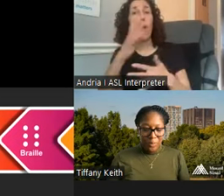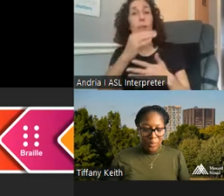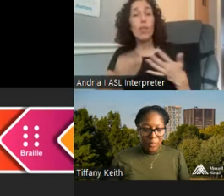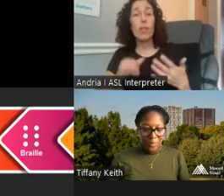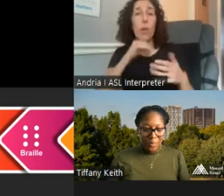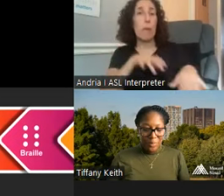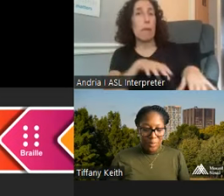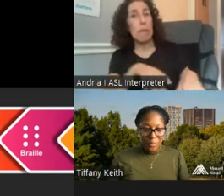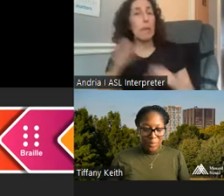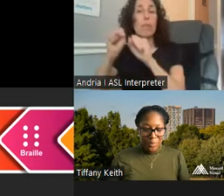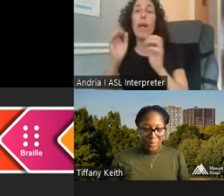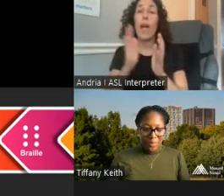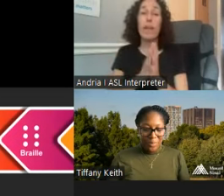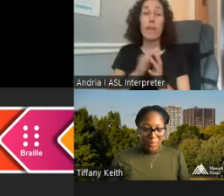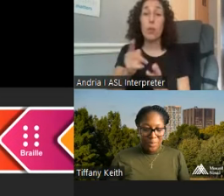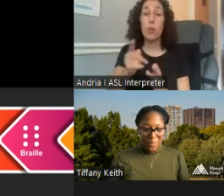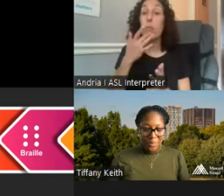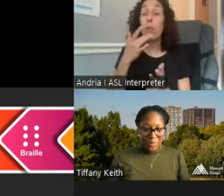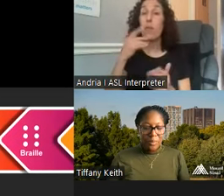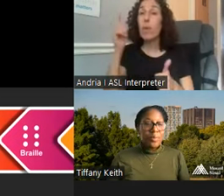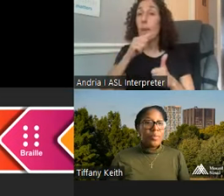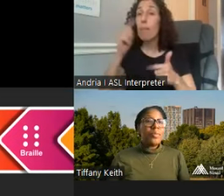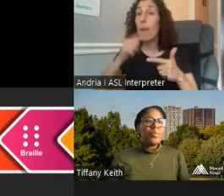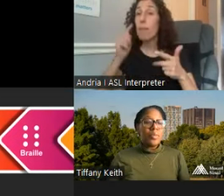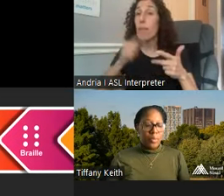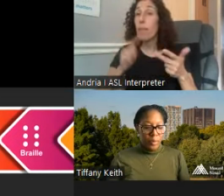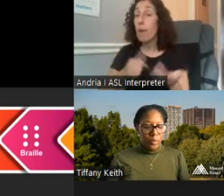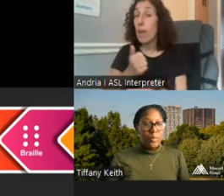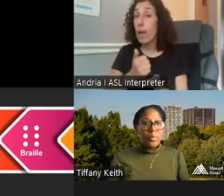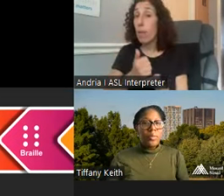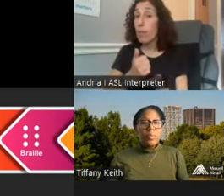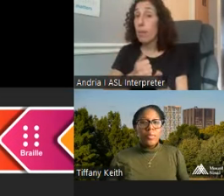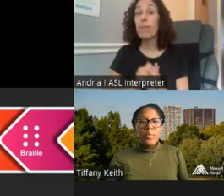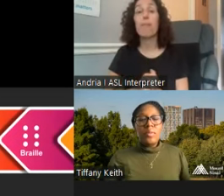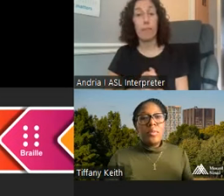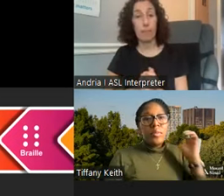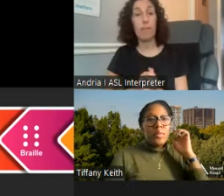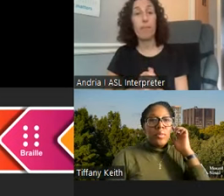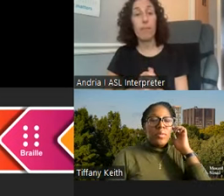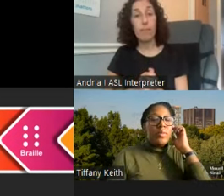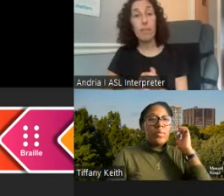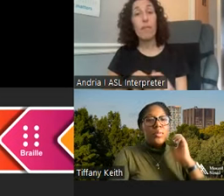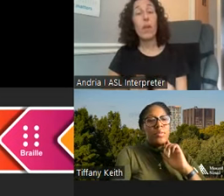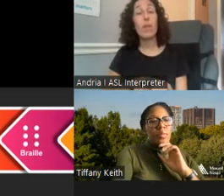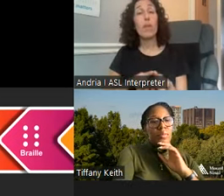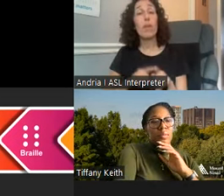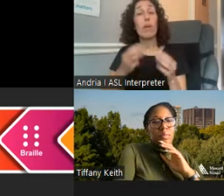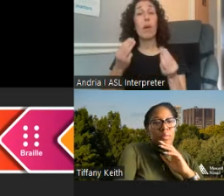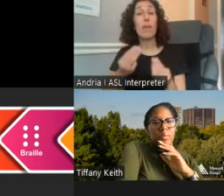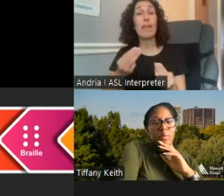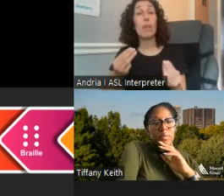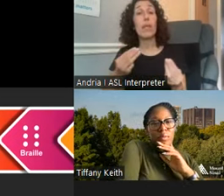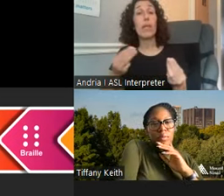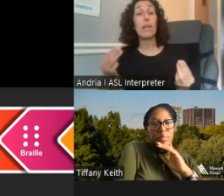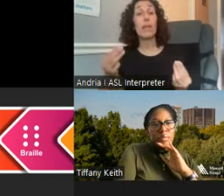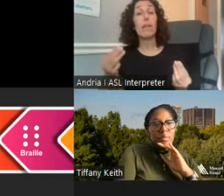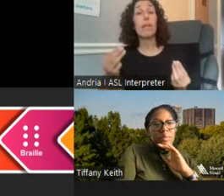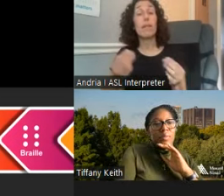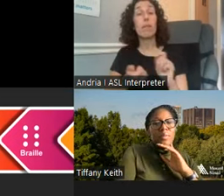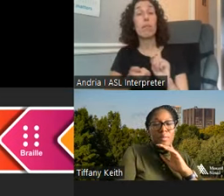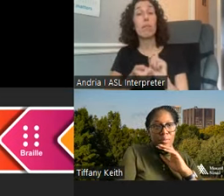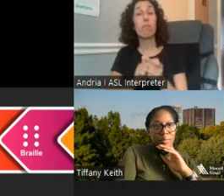which they prefer. And then here's that hint. If you have materials, make them available in alternative formats such as